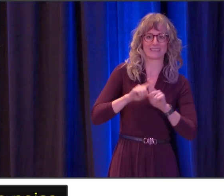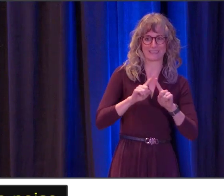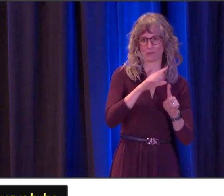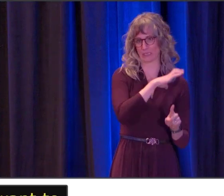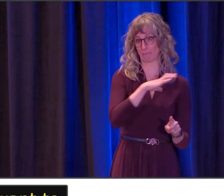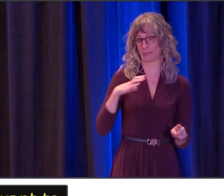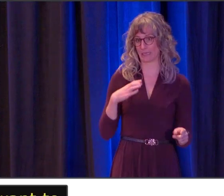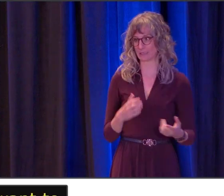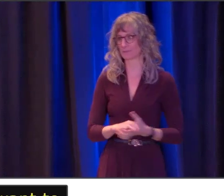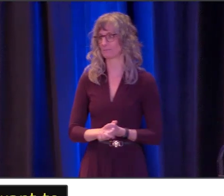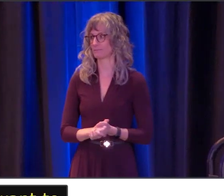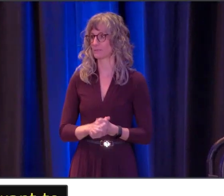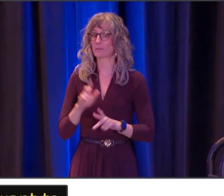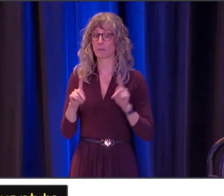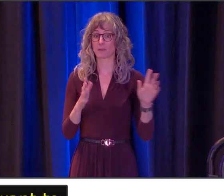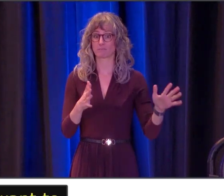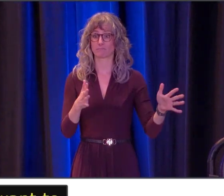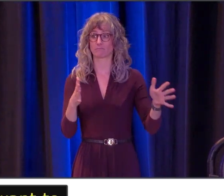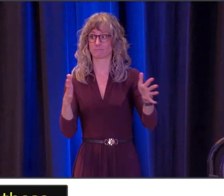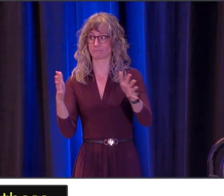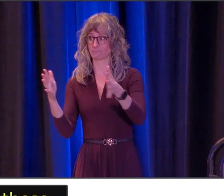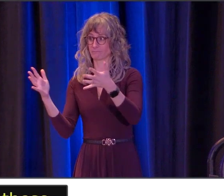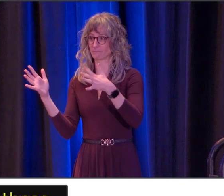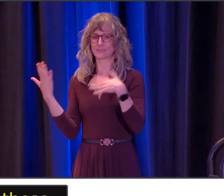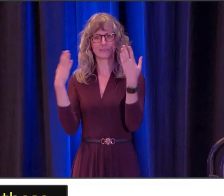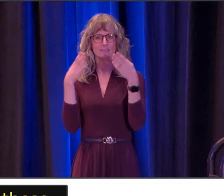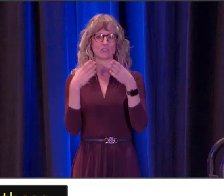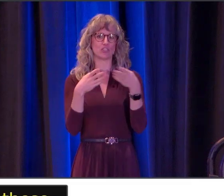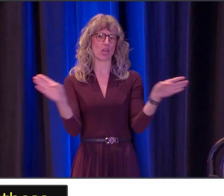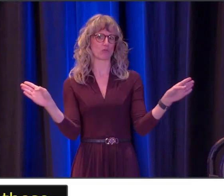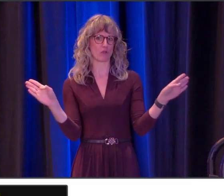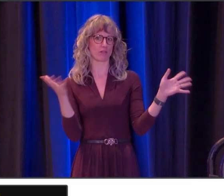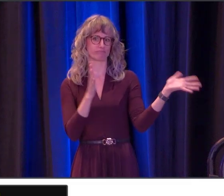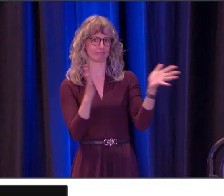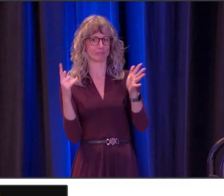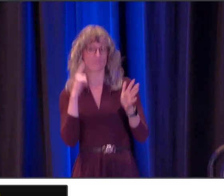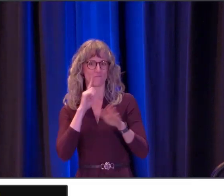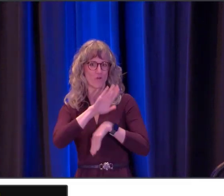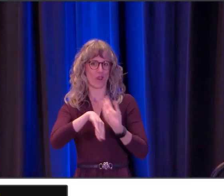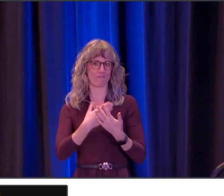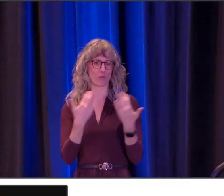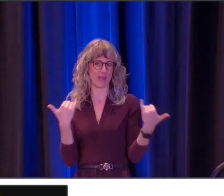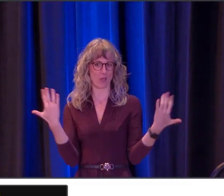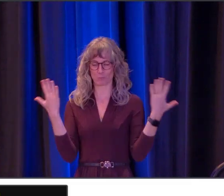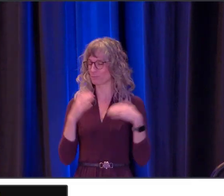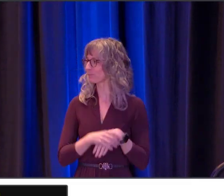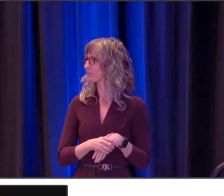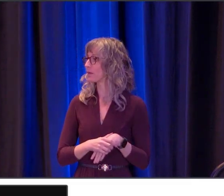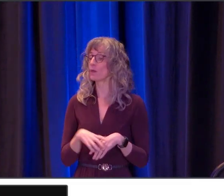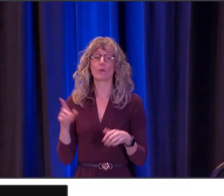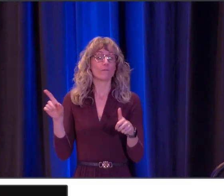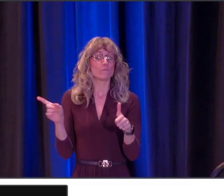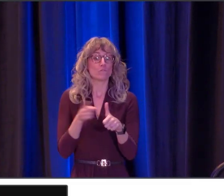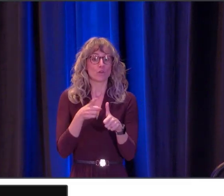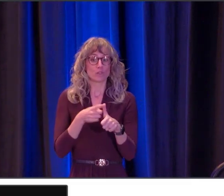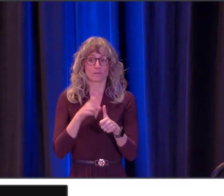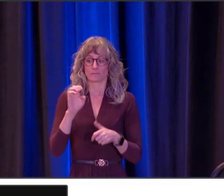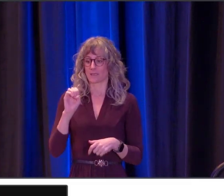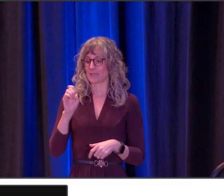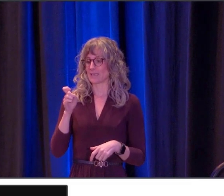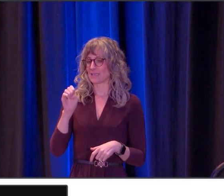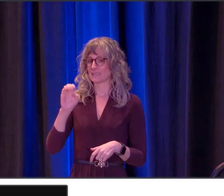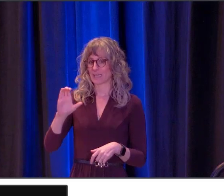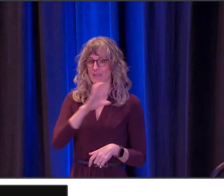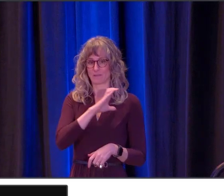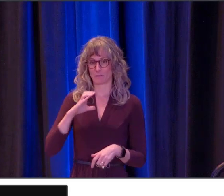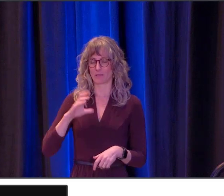Yeah. So I'll give a general applause. Why not? It's a lot of work. First up, Executive Committee was chaired